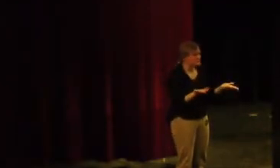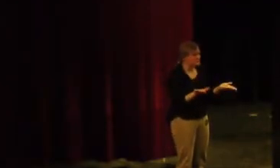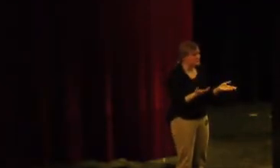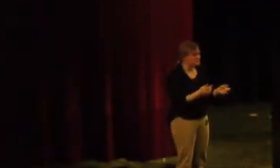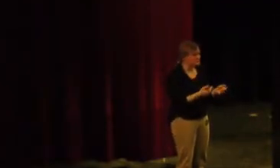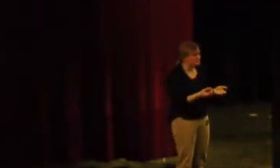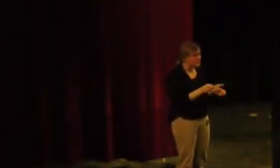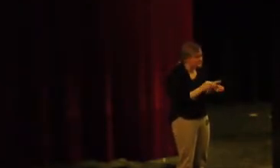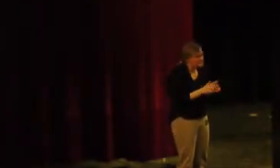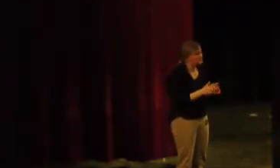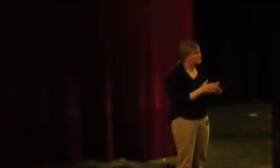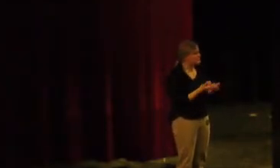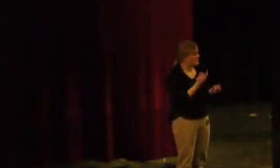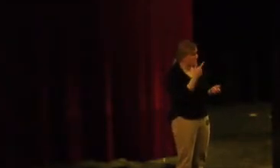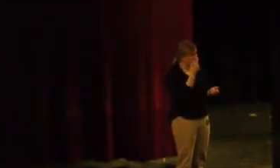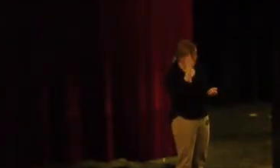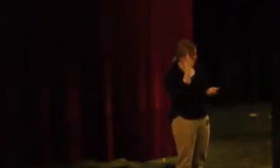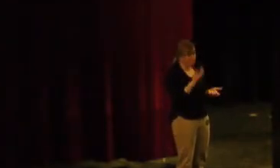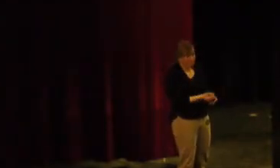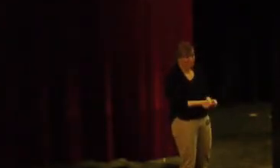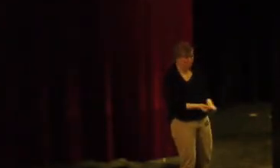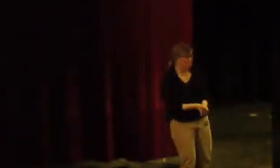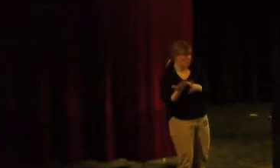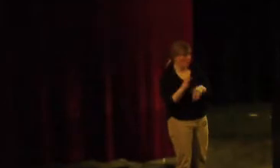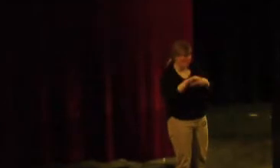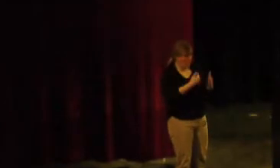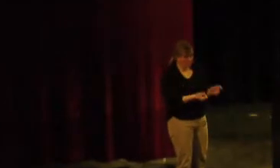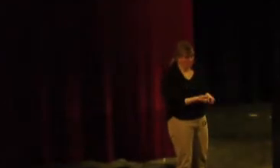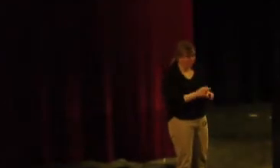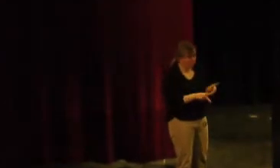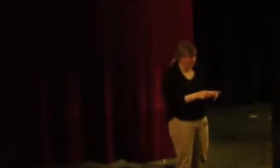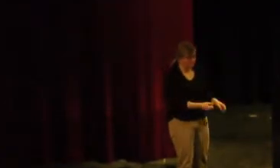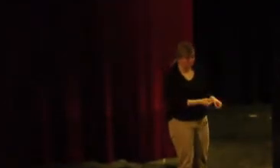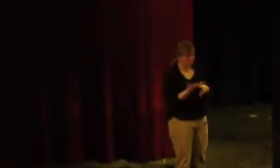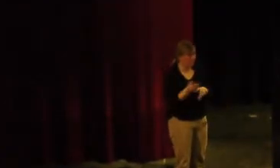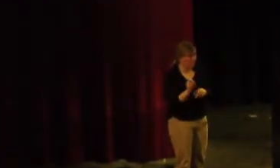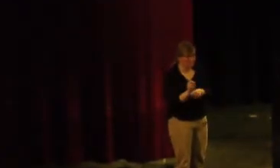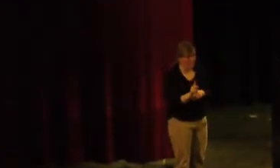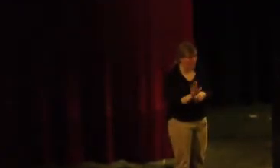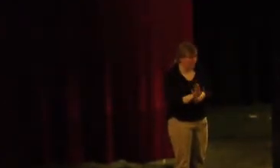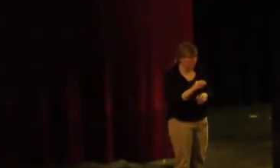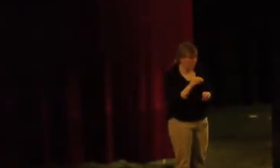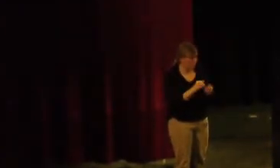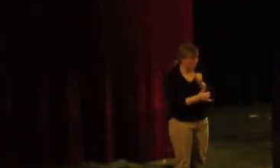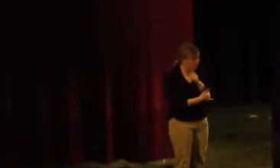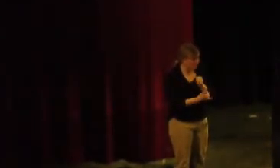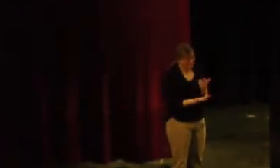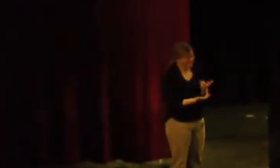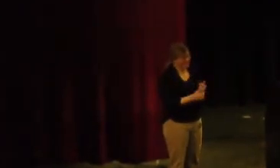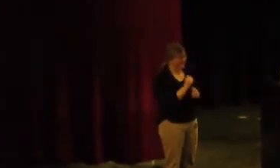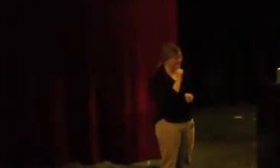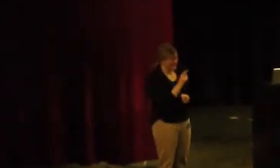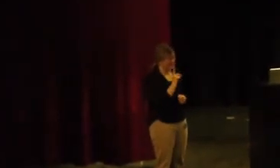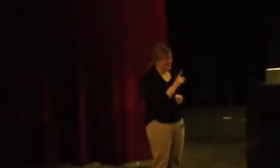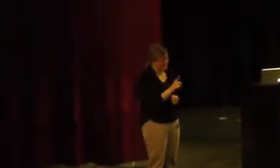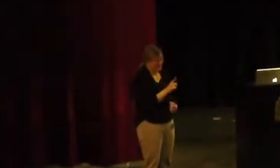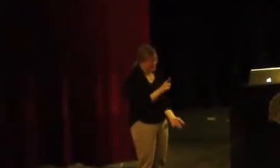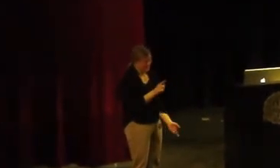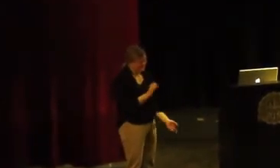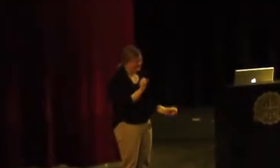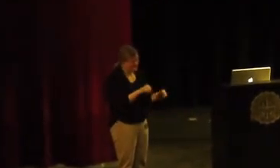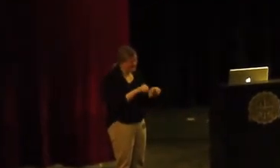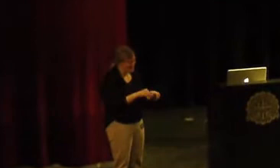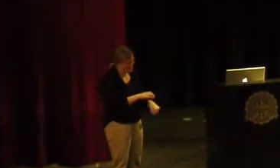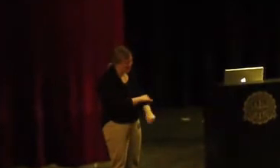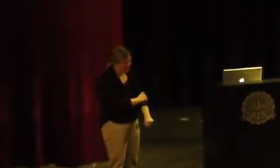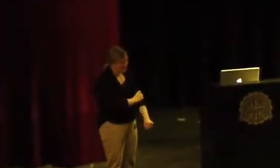out. But we're talking about 11 or 12 million people here. So that was a little unrealistic and actually kind of xenophobic.